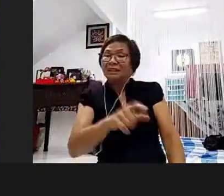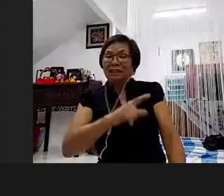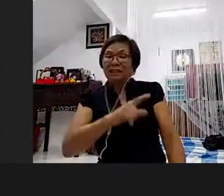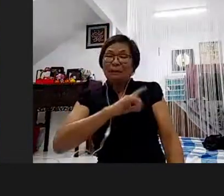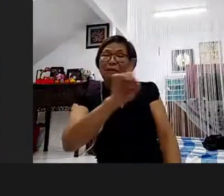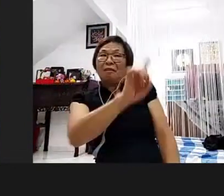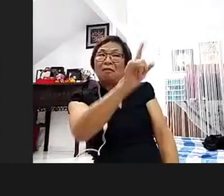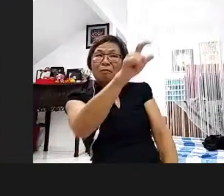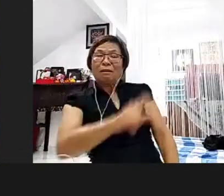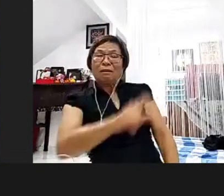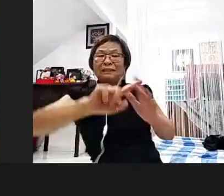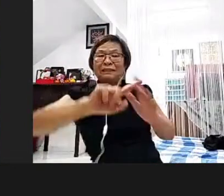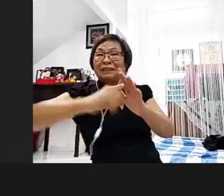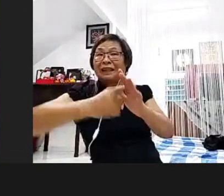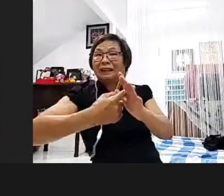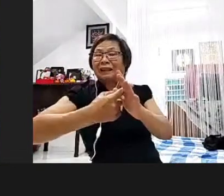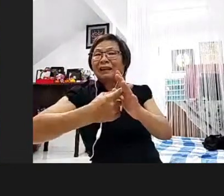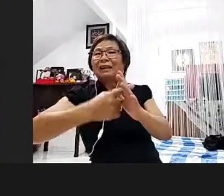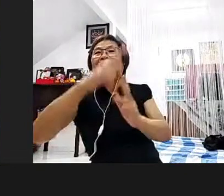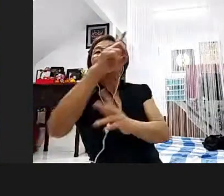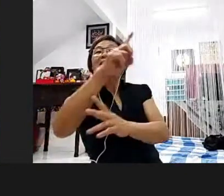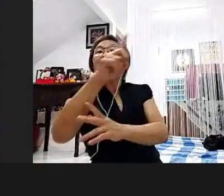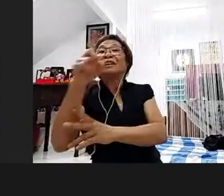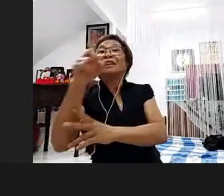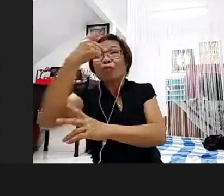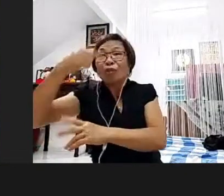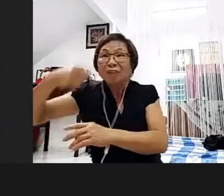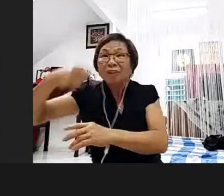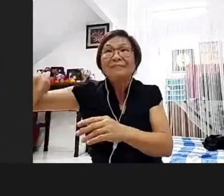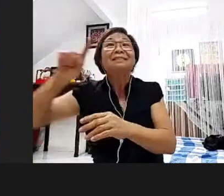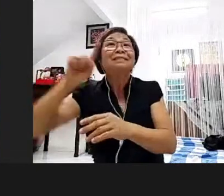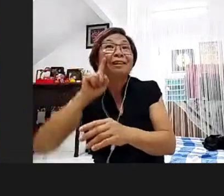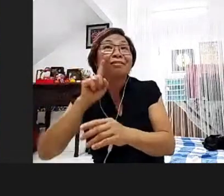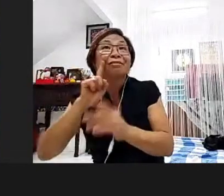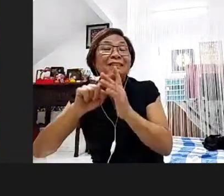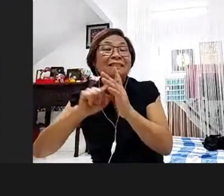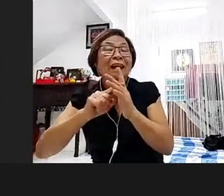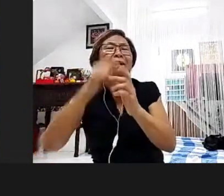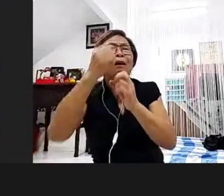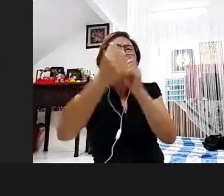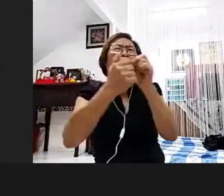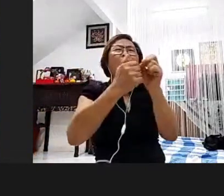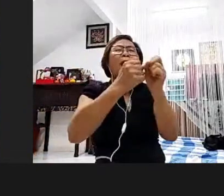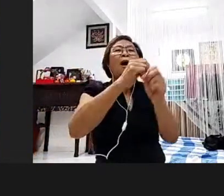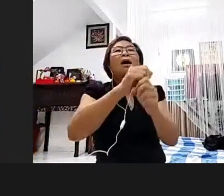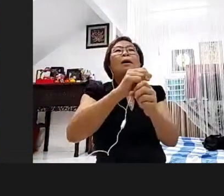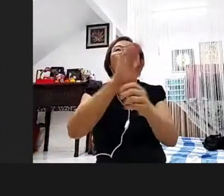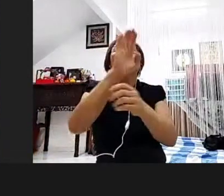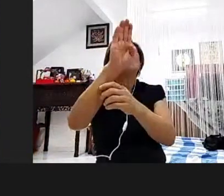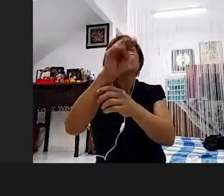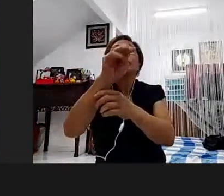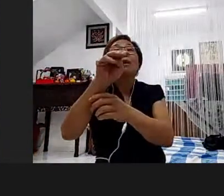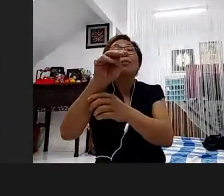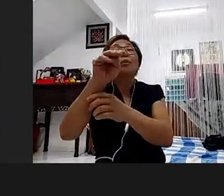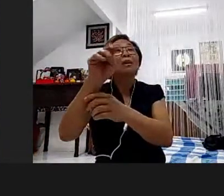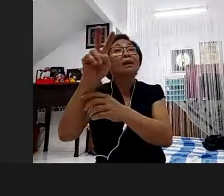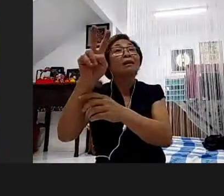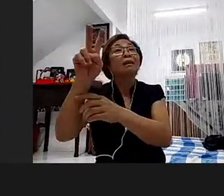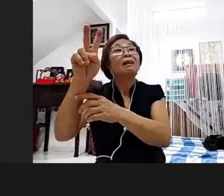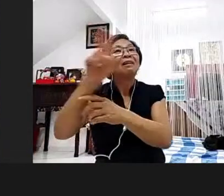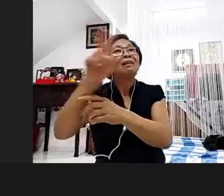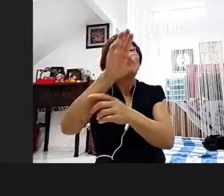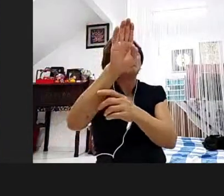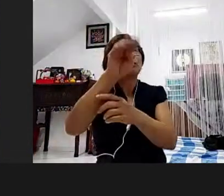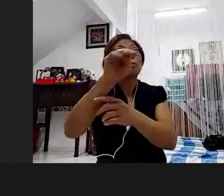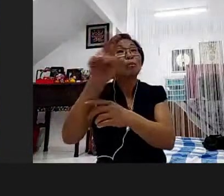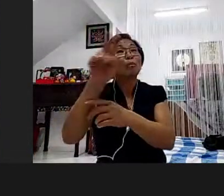have started Dharma for the deaf, back in Mahavihara Temple almost